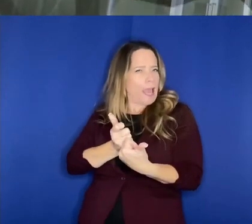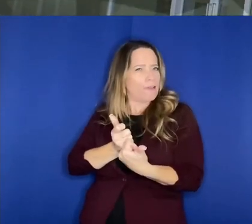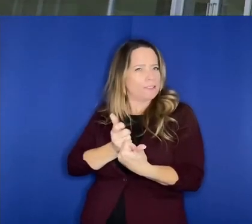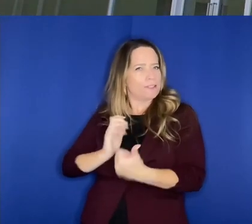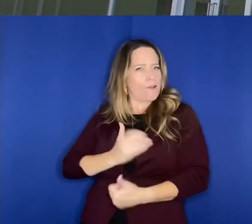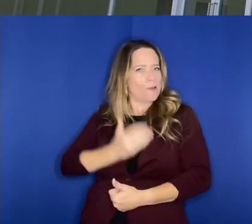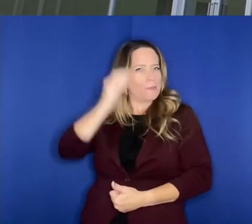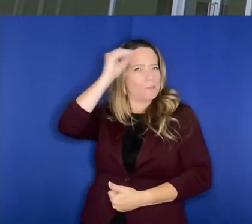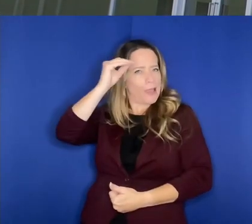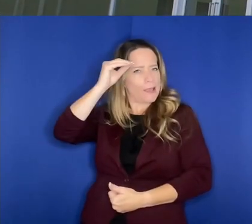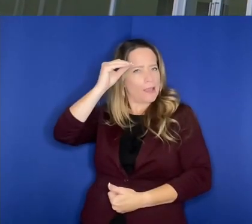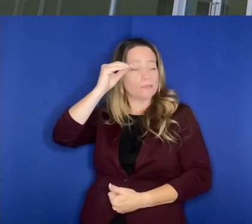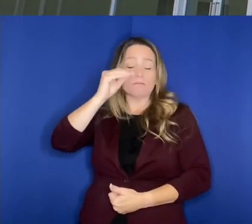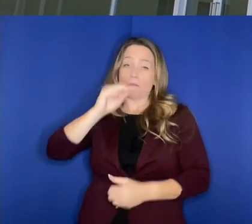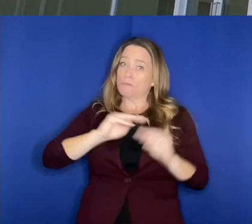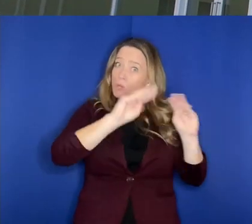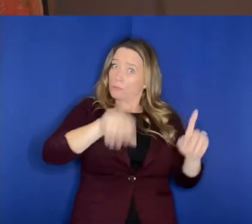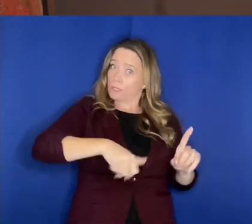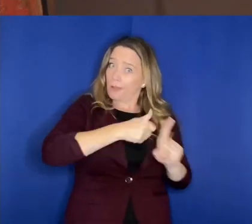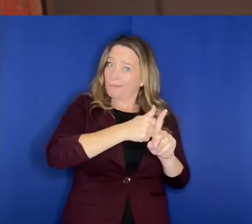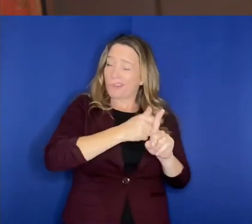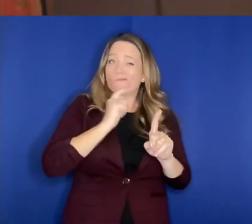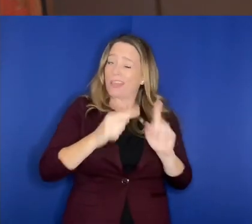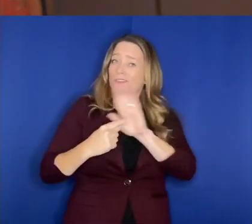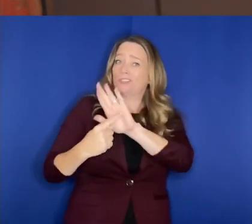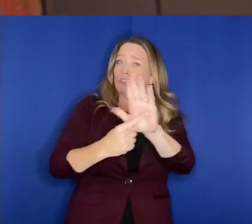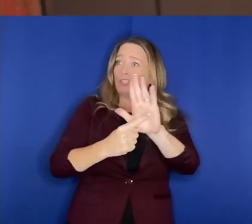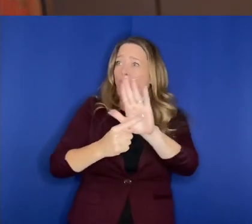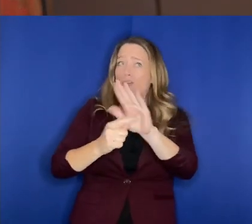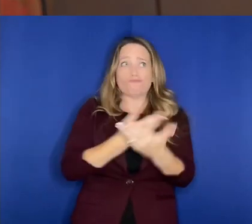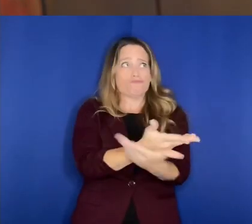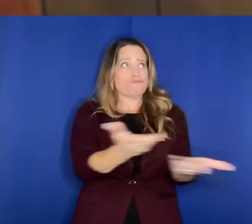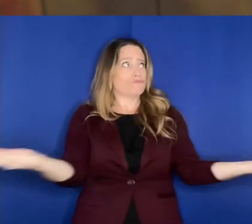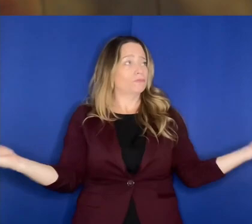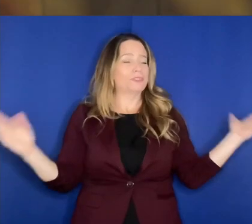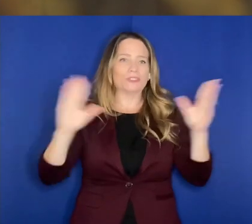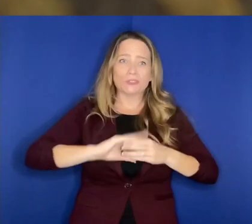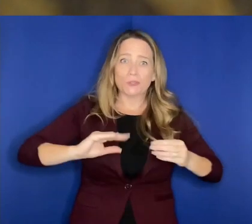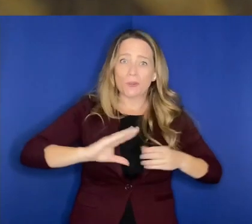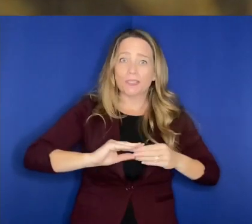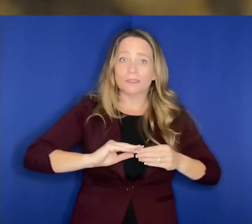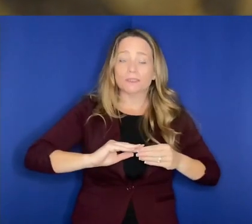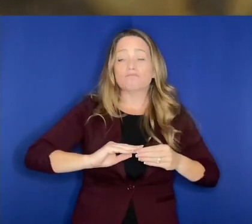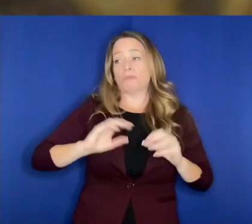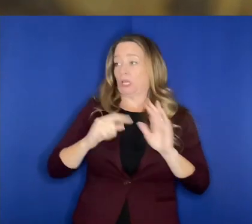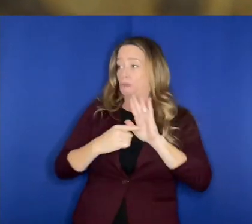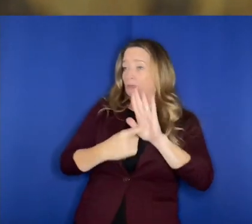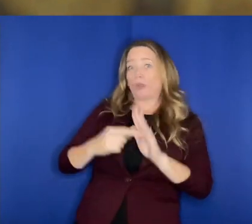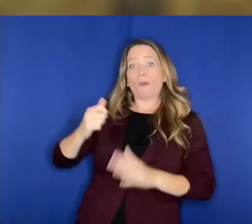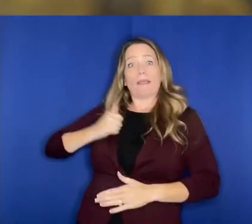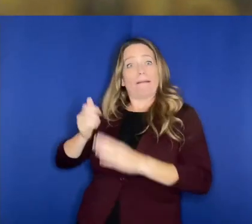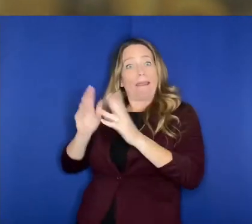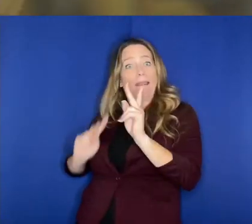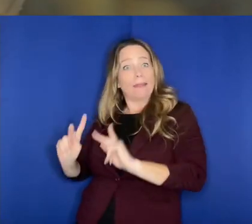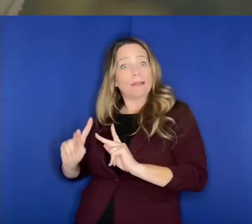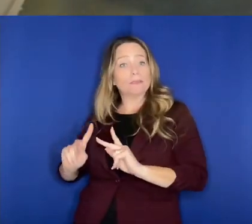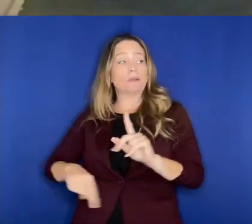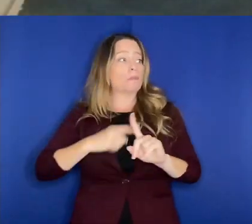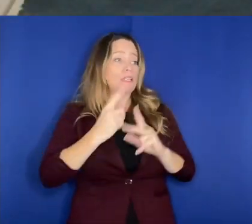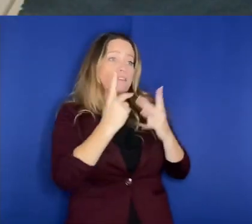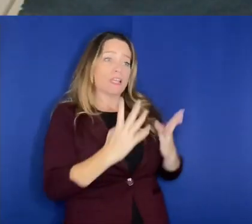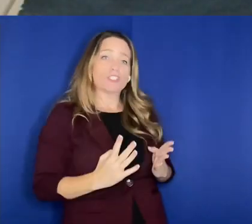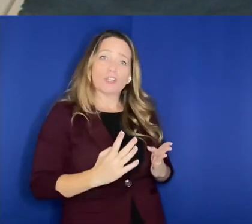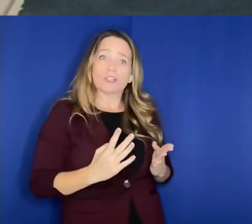views and opinions. Museums, in fact, showcase our stories. They tell Canadians, as well as visitors to